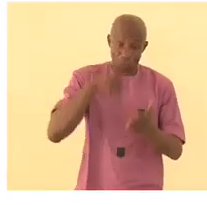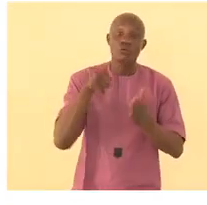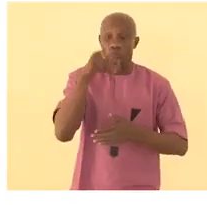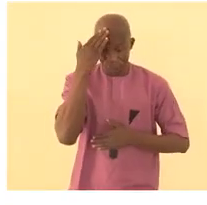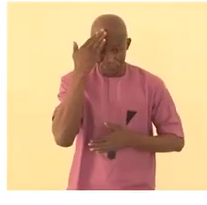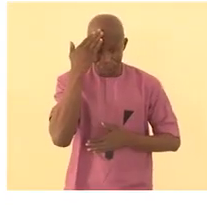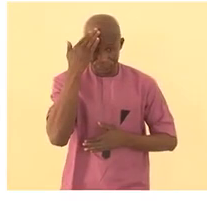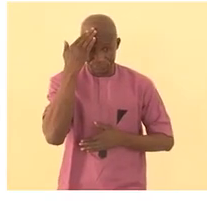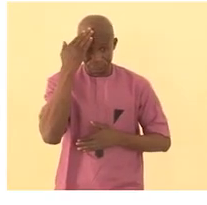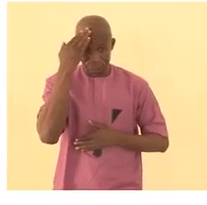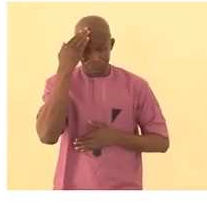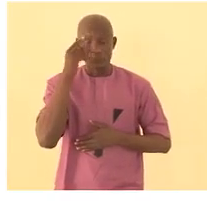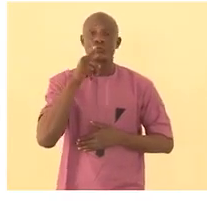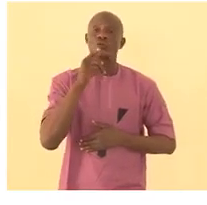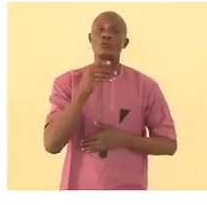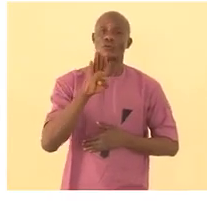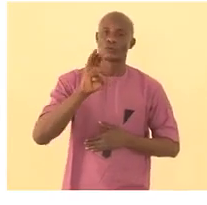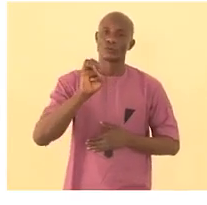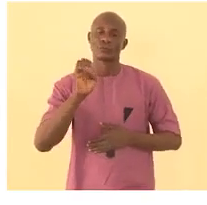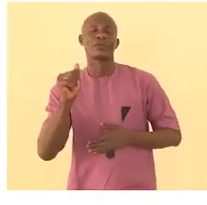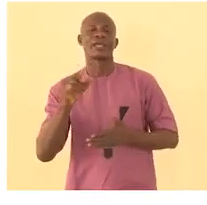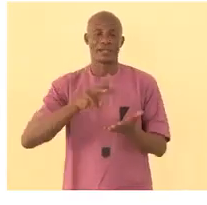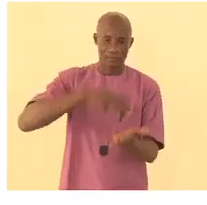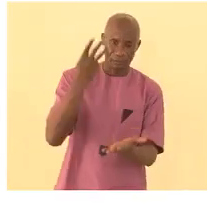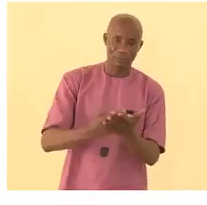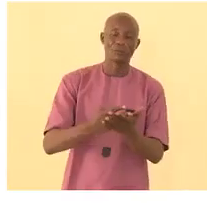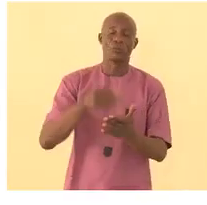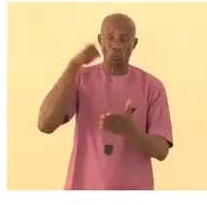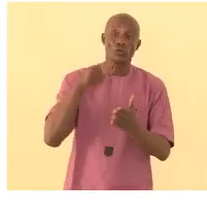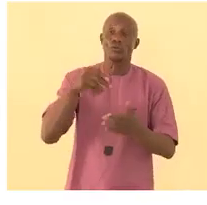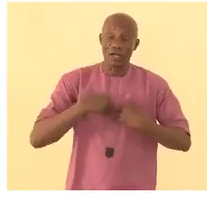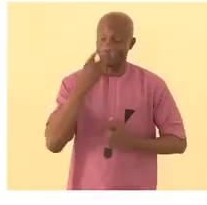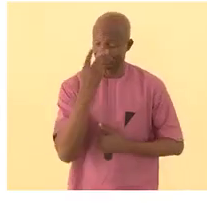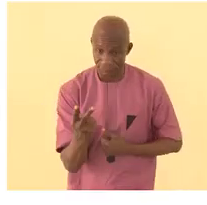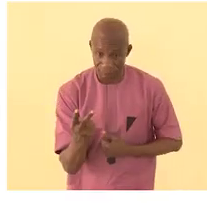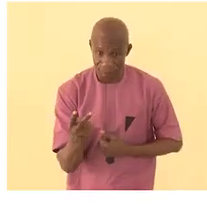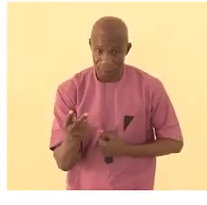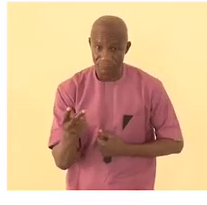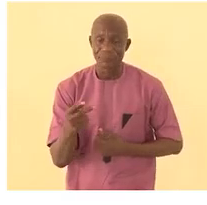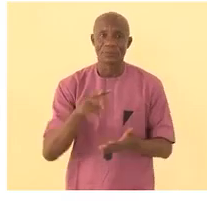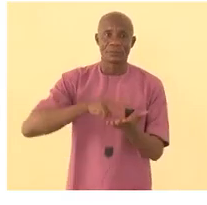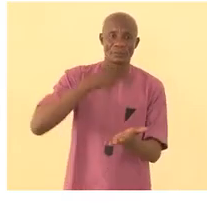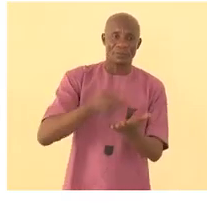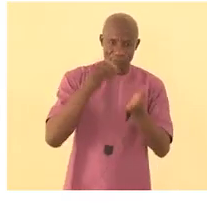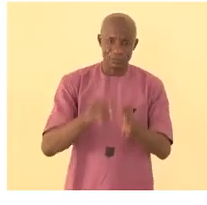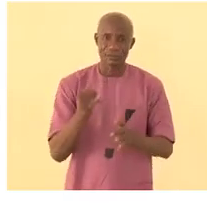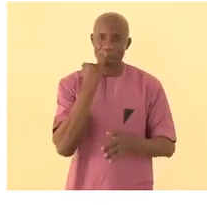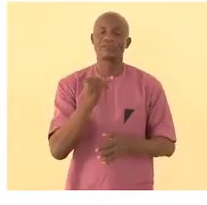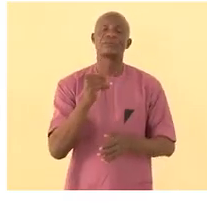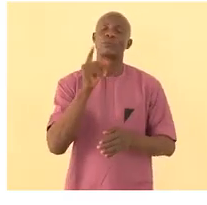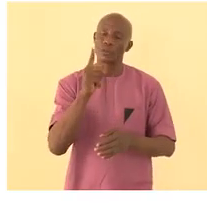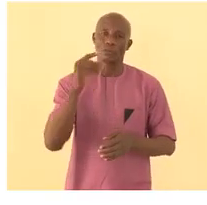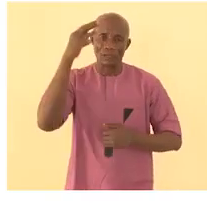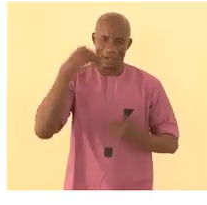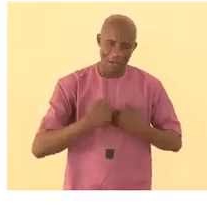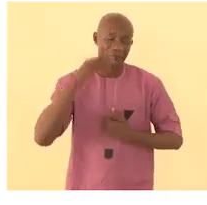know, and we bear witness to what we have seen." The witness is one who has an